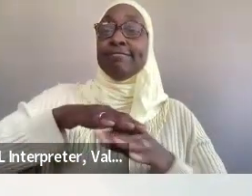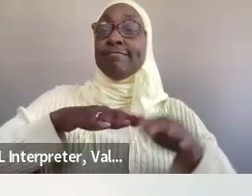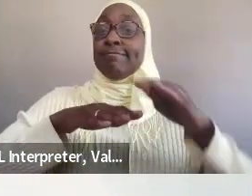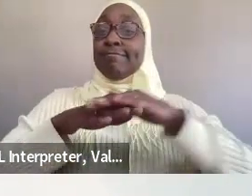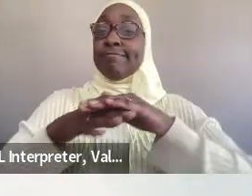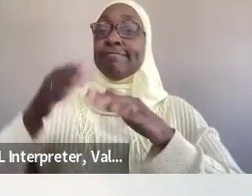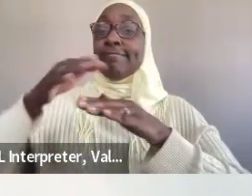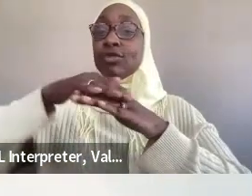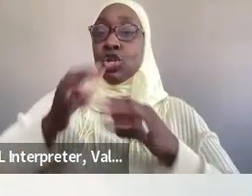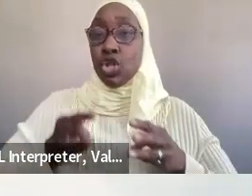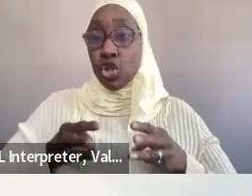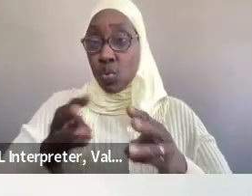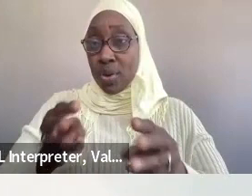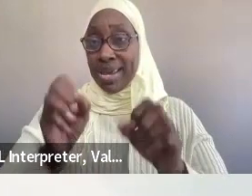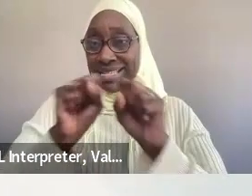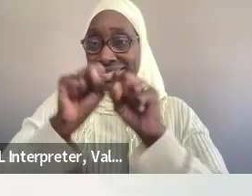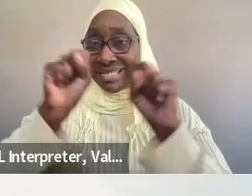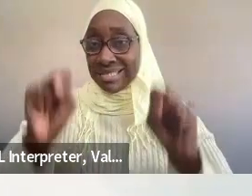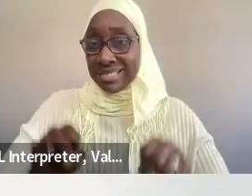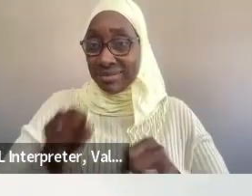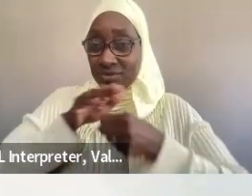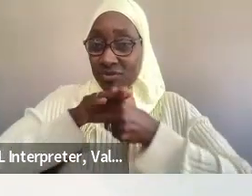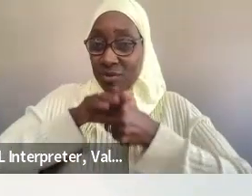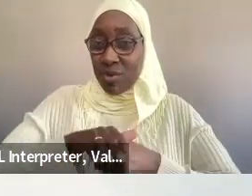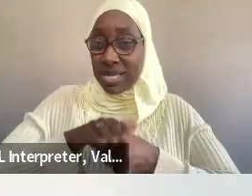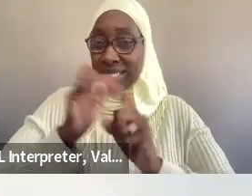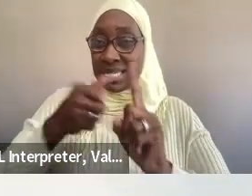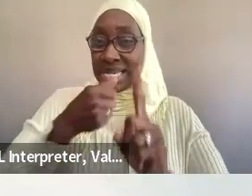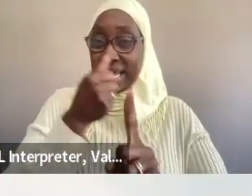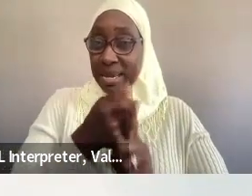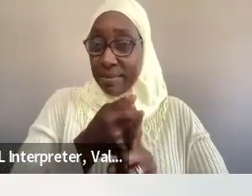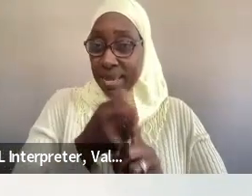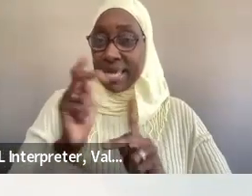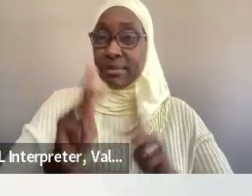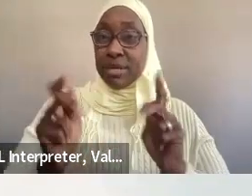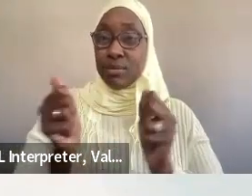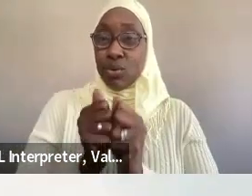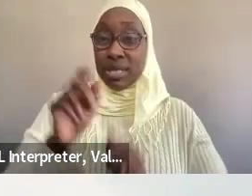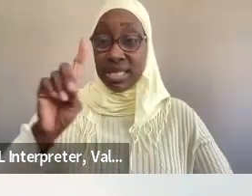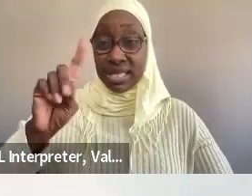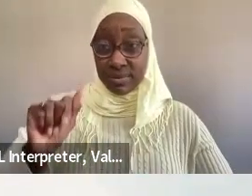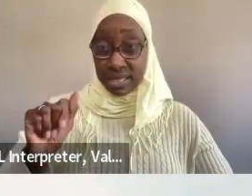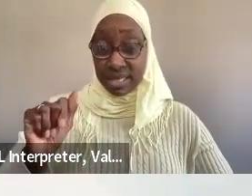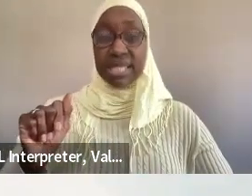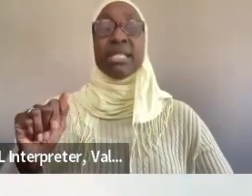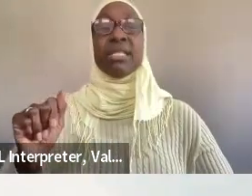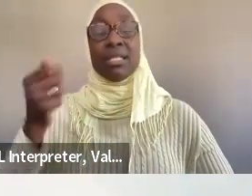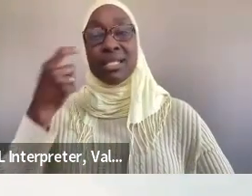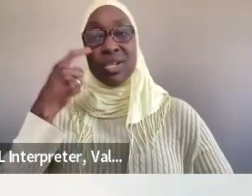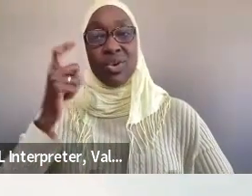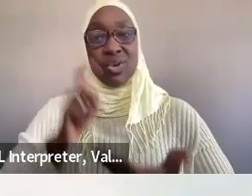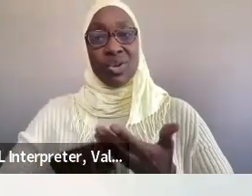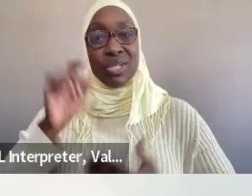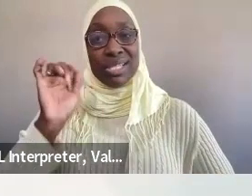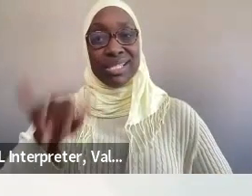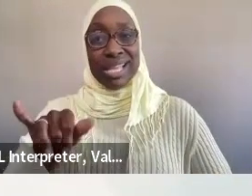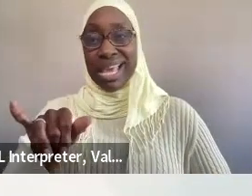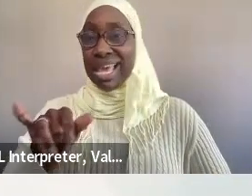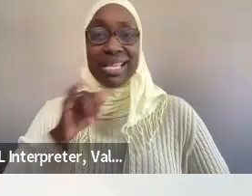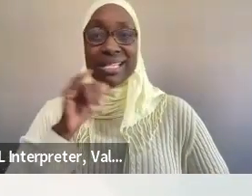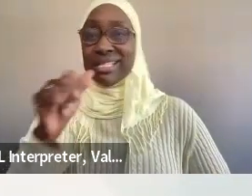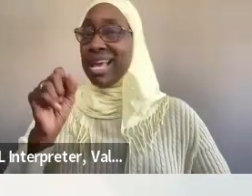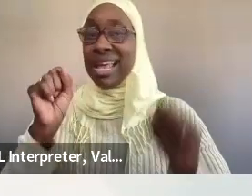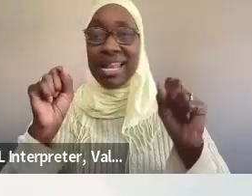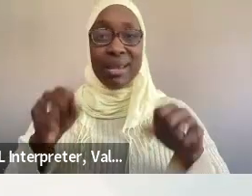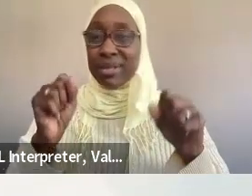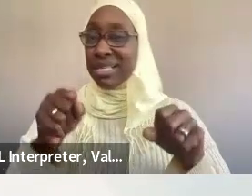oppression impact people with disabilities. So recognizing that it is not ableism functioning